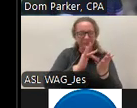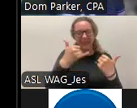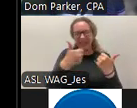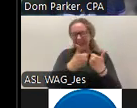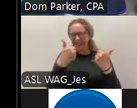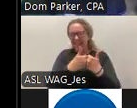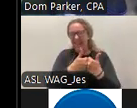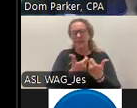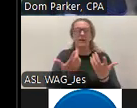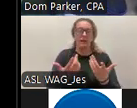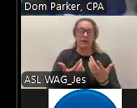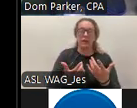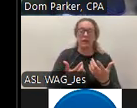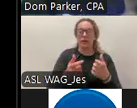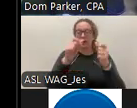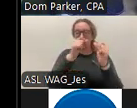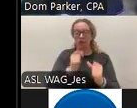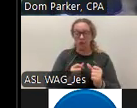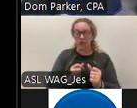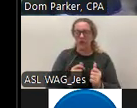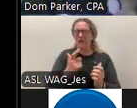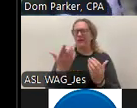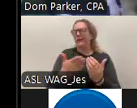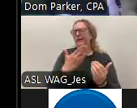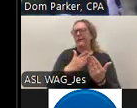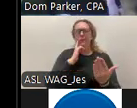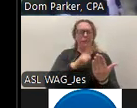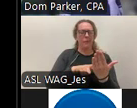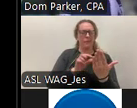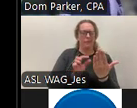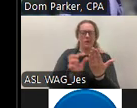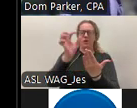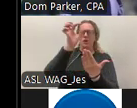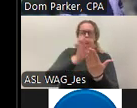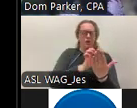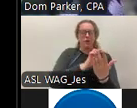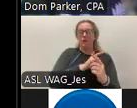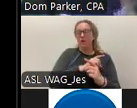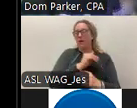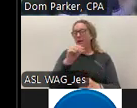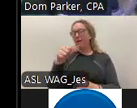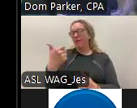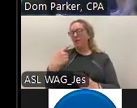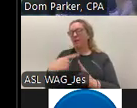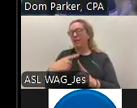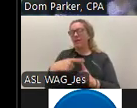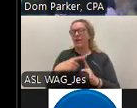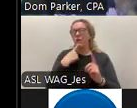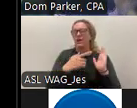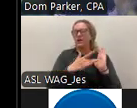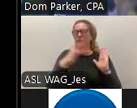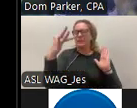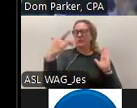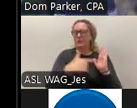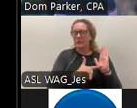The symbols and the shapes of this game are easily recognizable. And another thing was it was actually a showcased game when the Apple